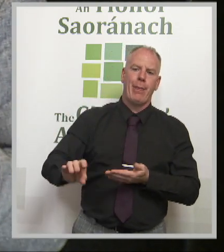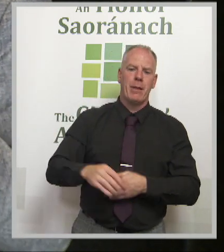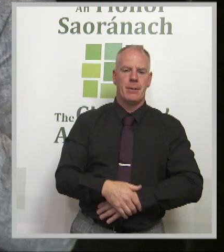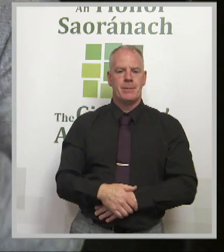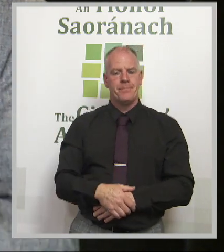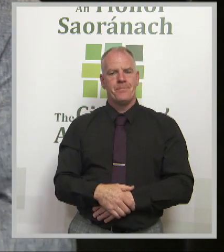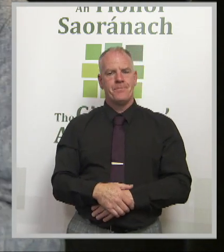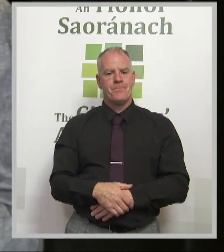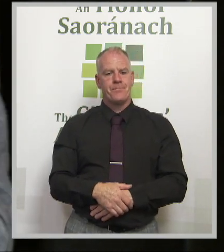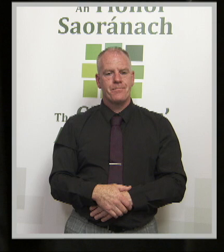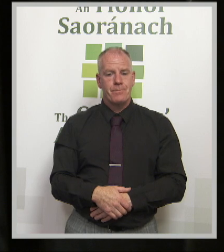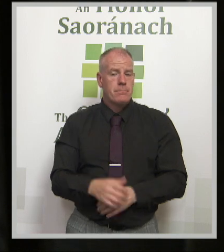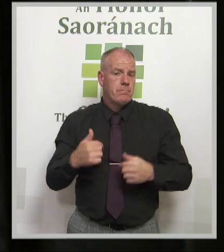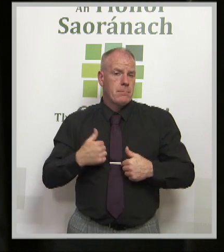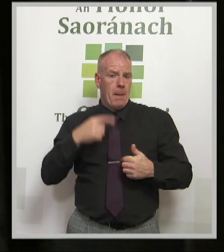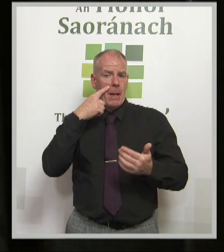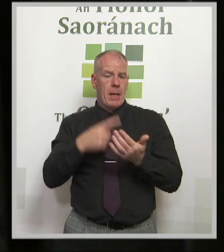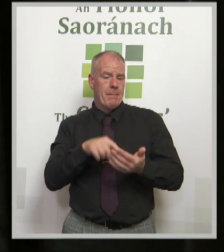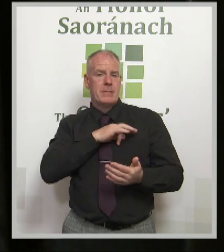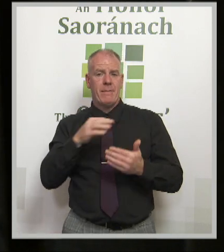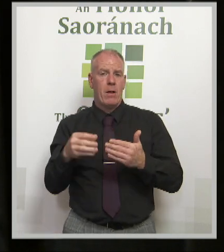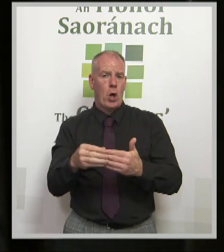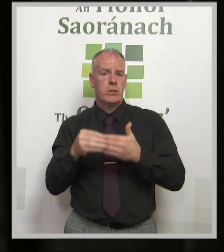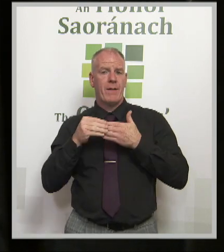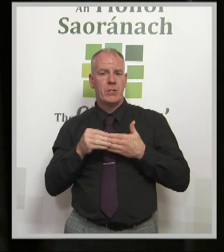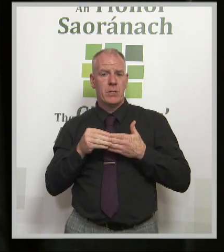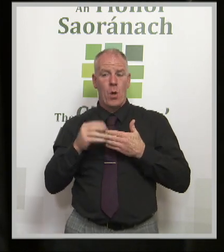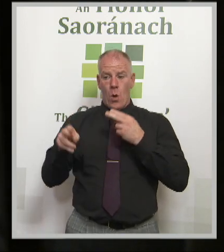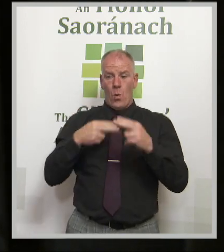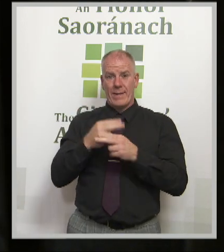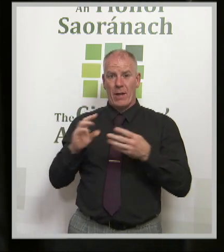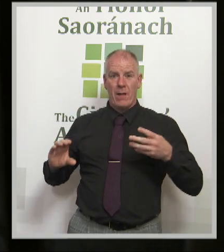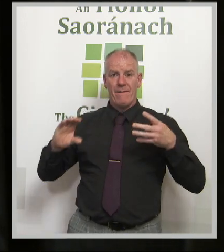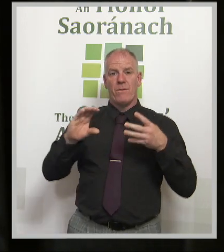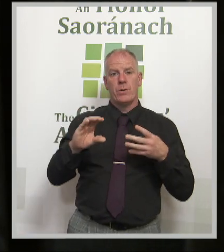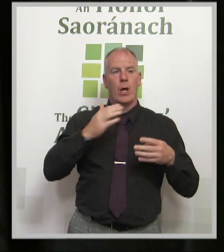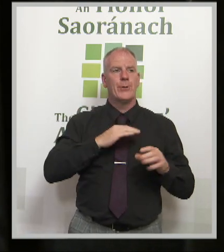And, I always believe that conservation without money is simply